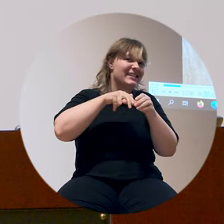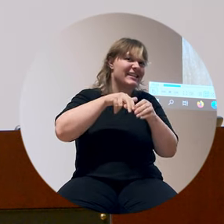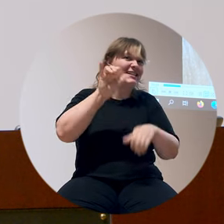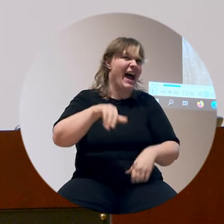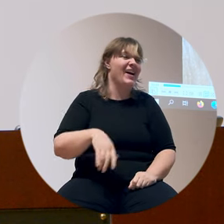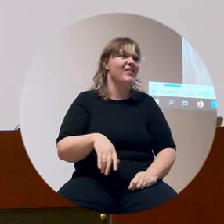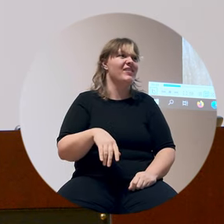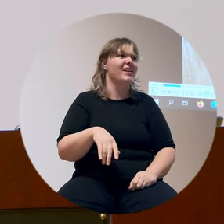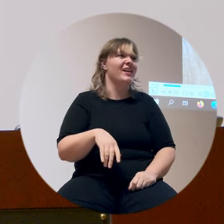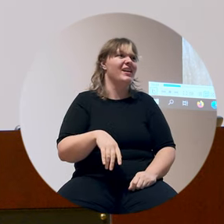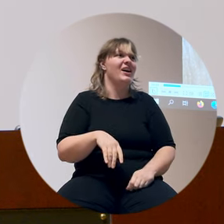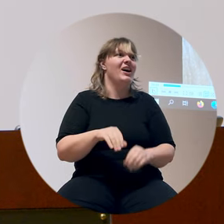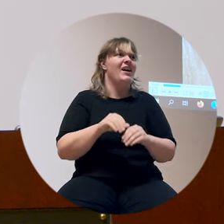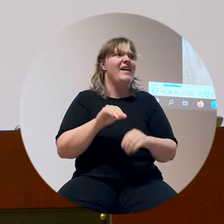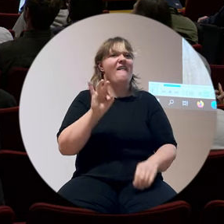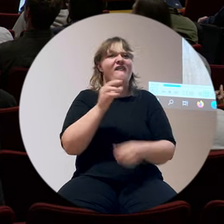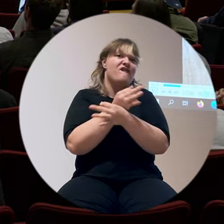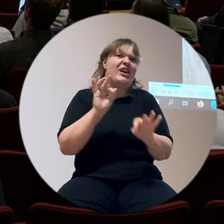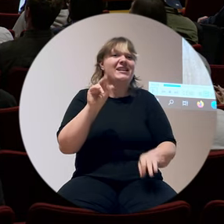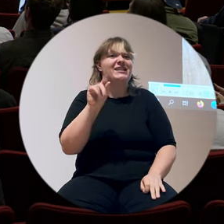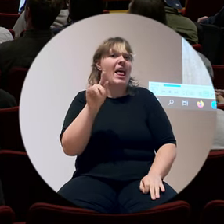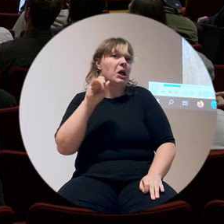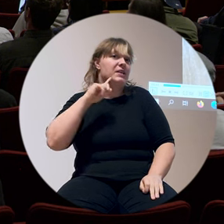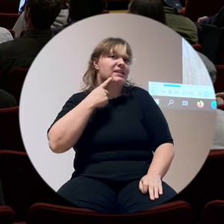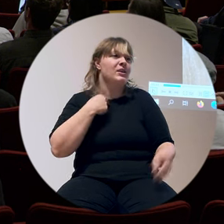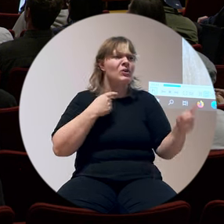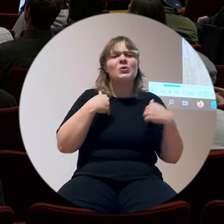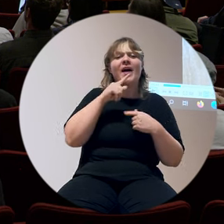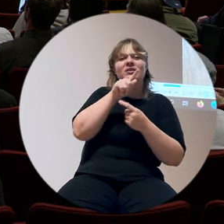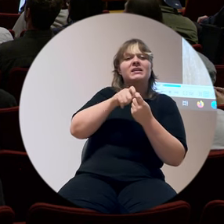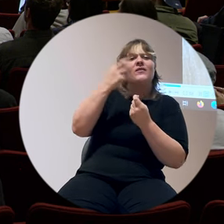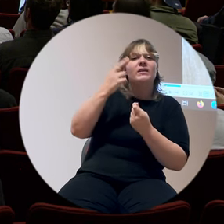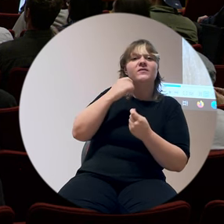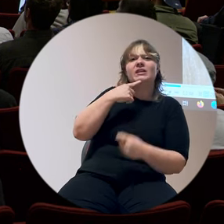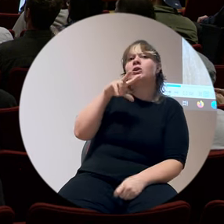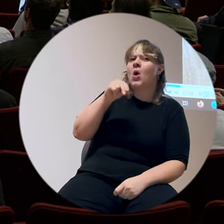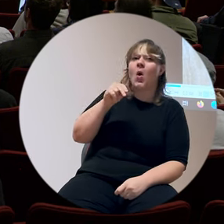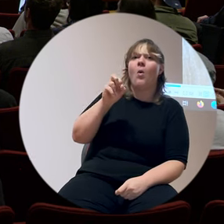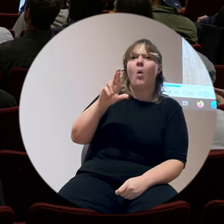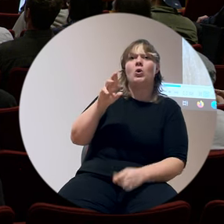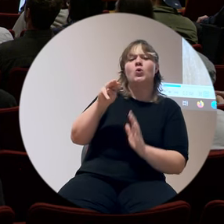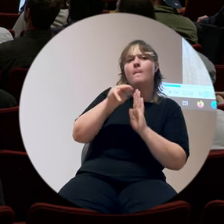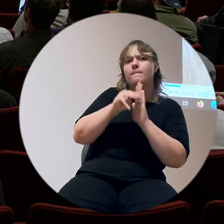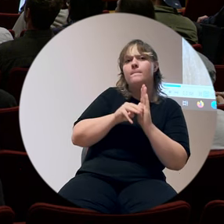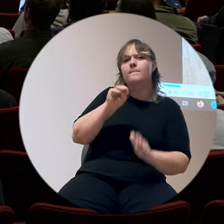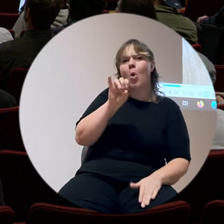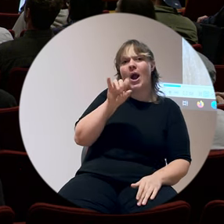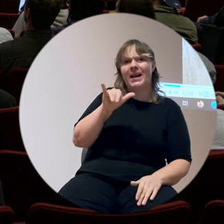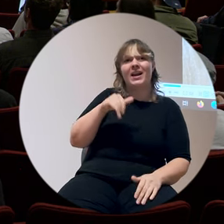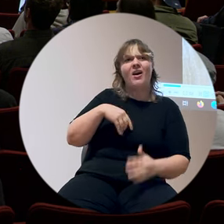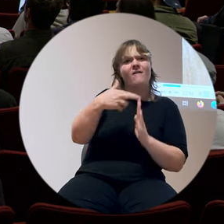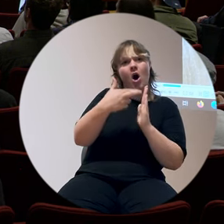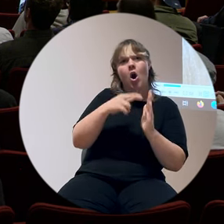No green Skittles. Sorry. Reasons of saying no, do you kind of morally have a code that you